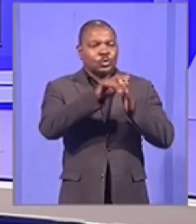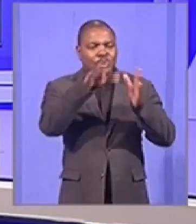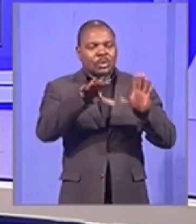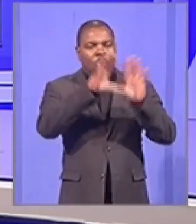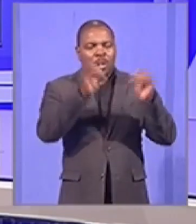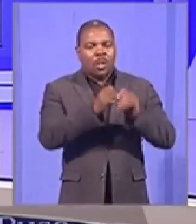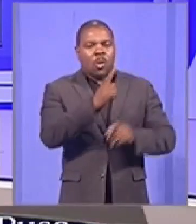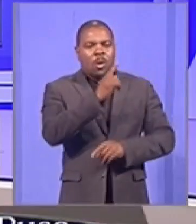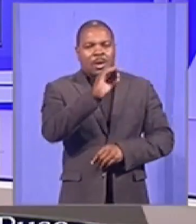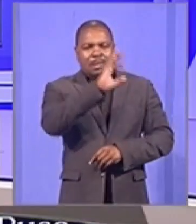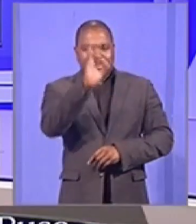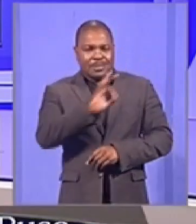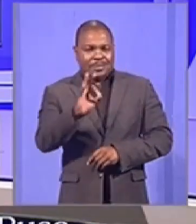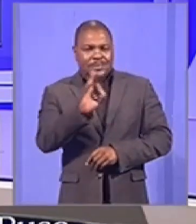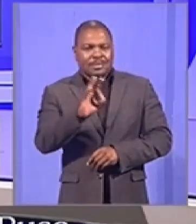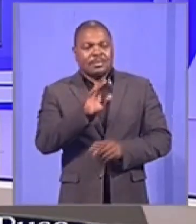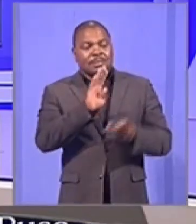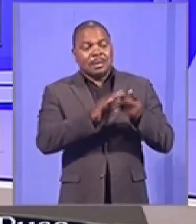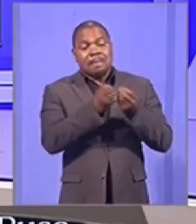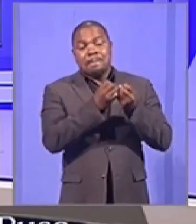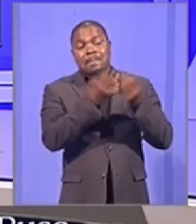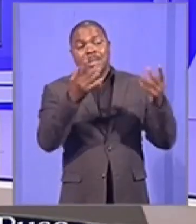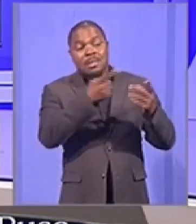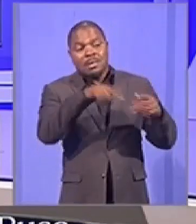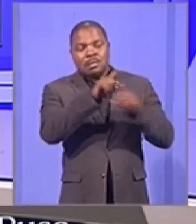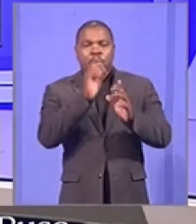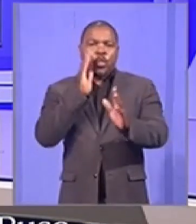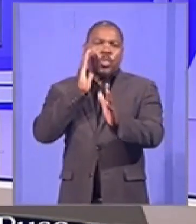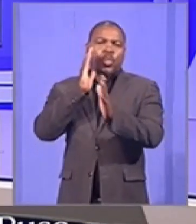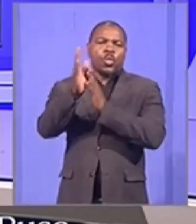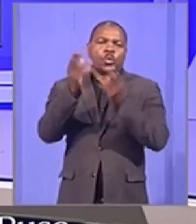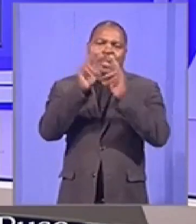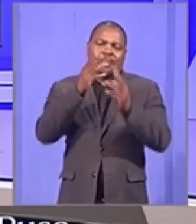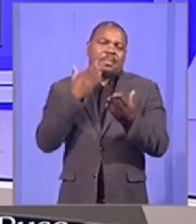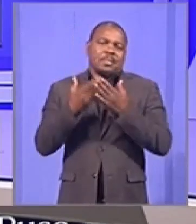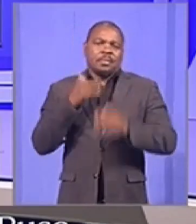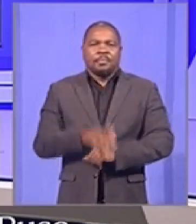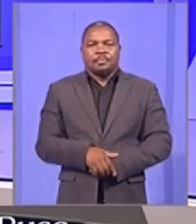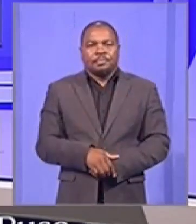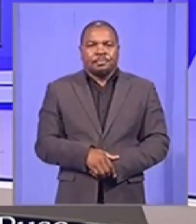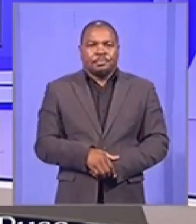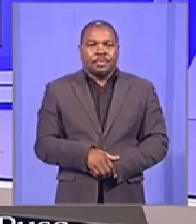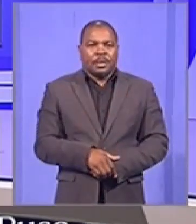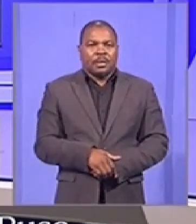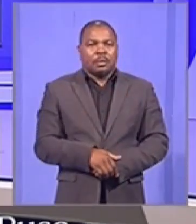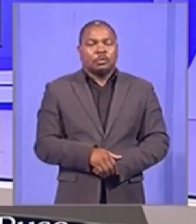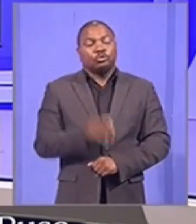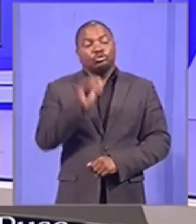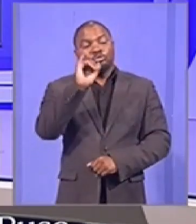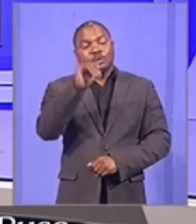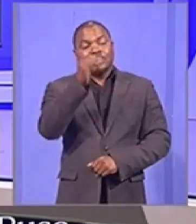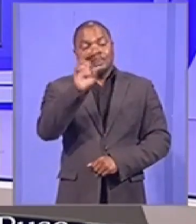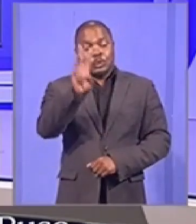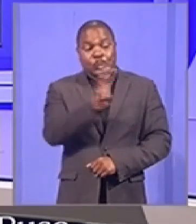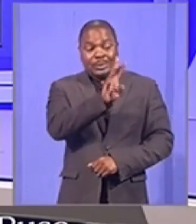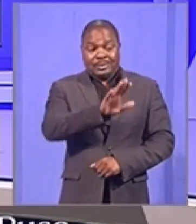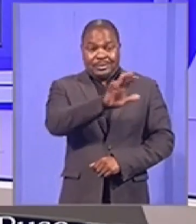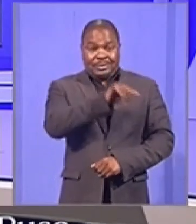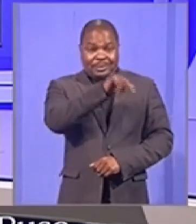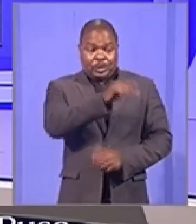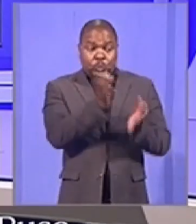le 100 ka bontsi jwa bafalodi ba qualifyela go fetela kwa university. Sedika sa Johannesburg West